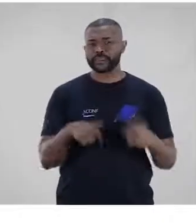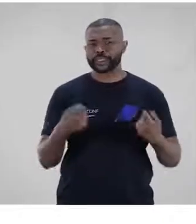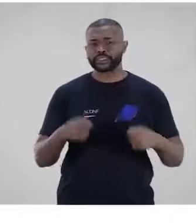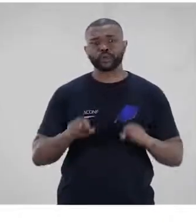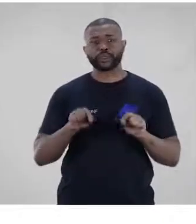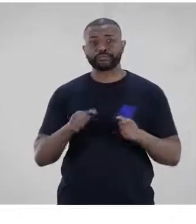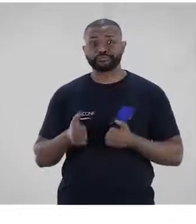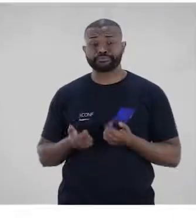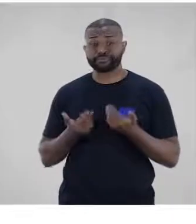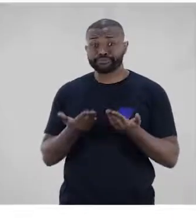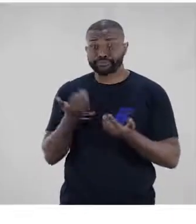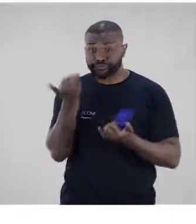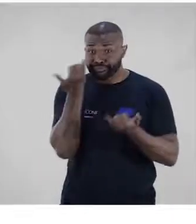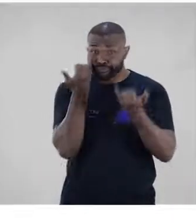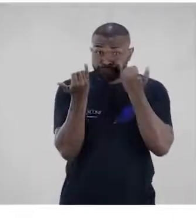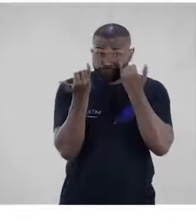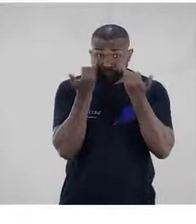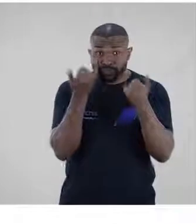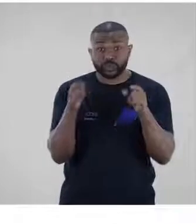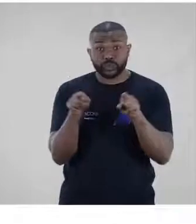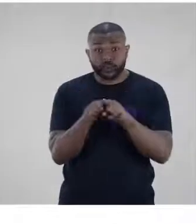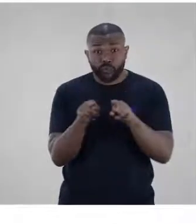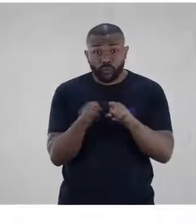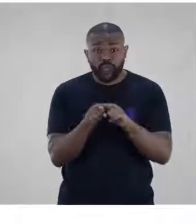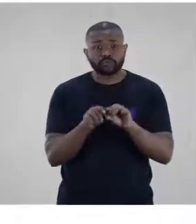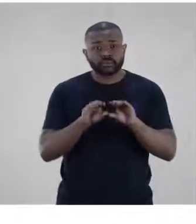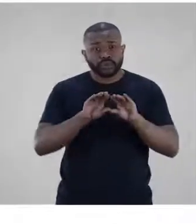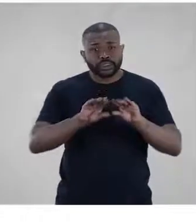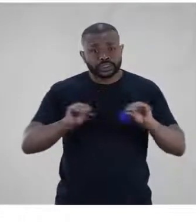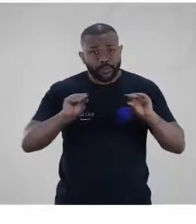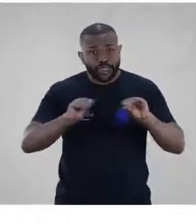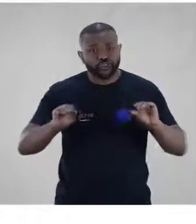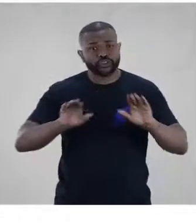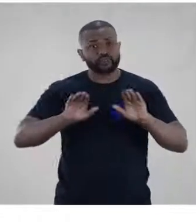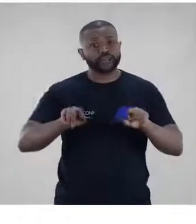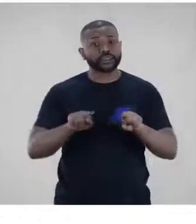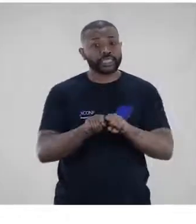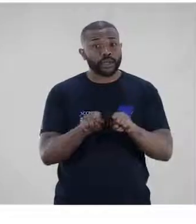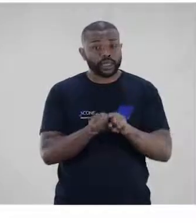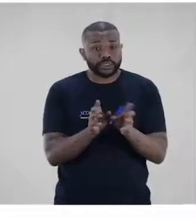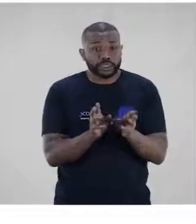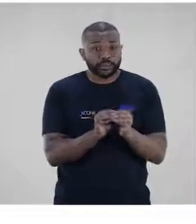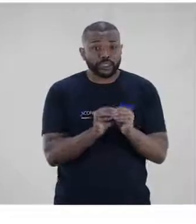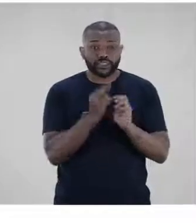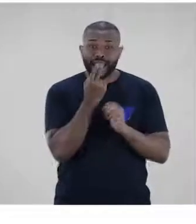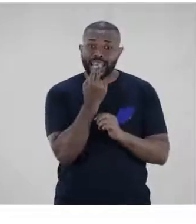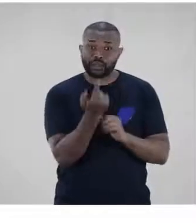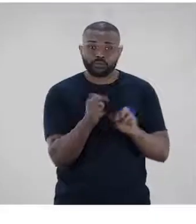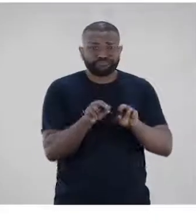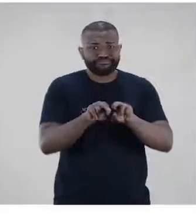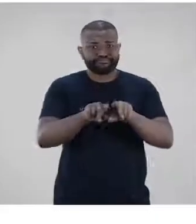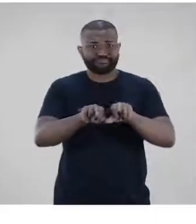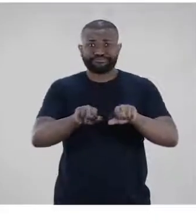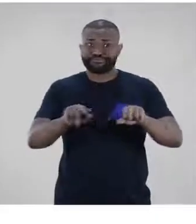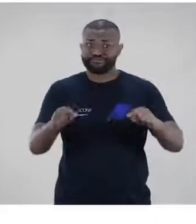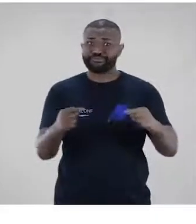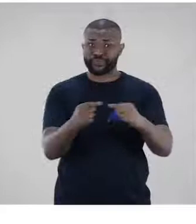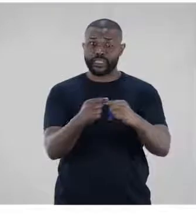same semantic, but syntactically across these polyglot output ports. And then you need to have a way to kind of control and